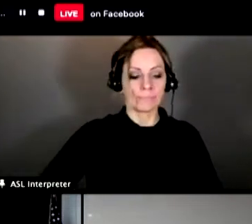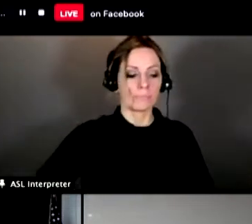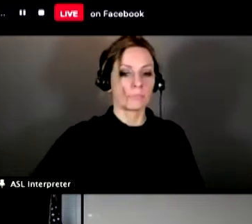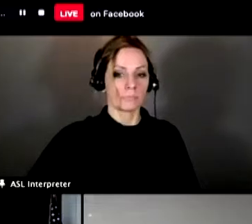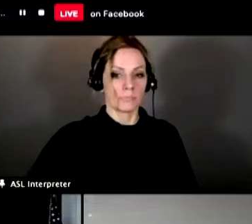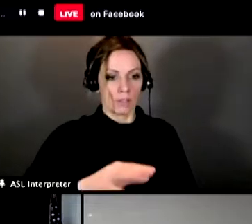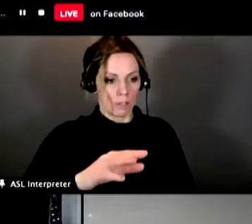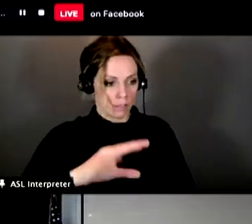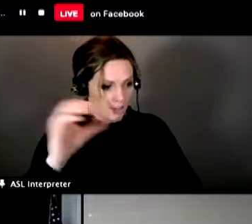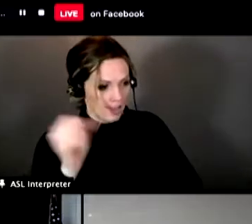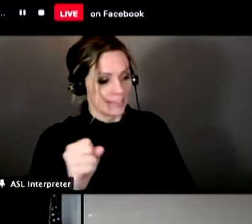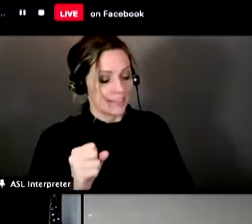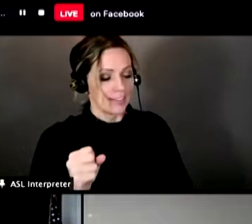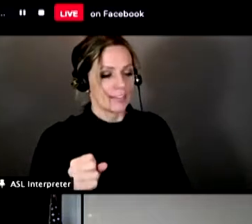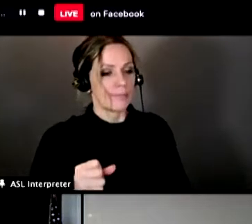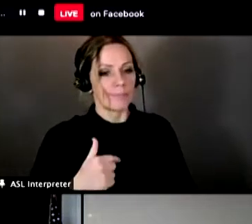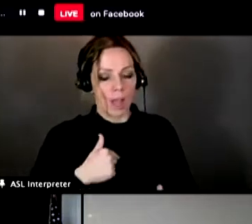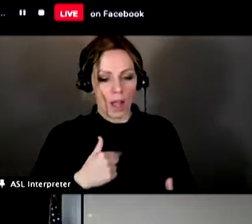You're on the air. Yeah,